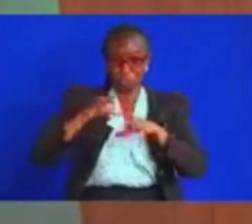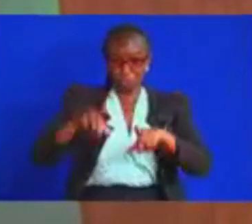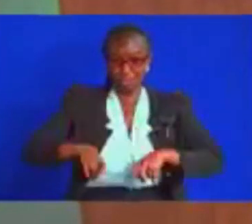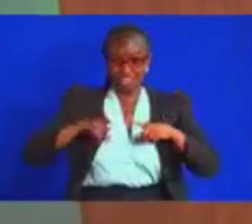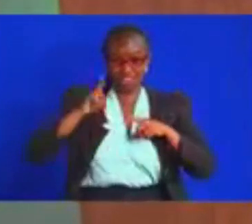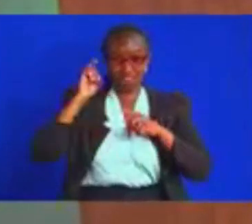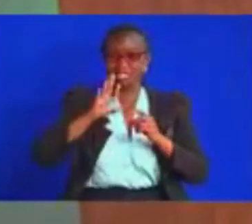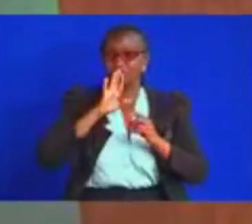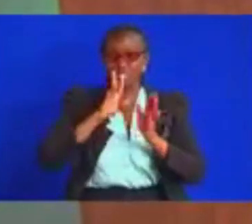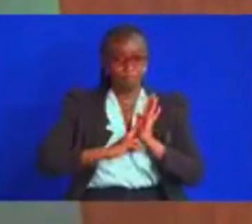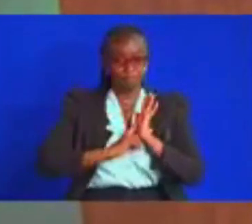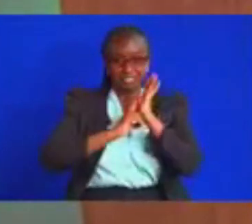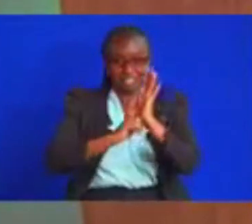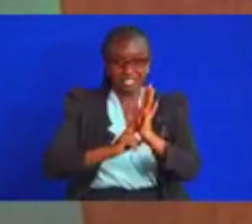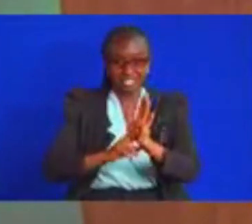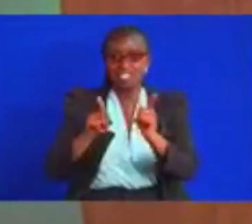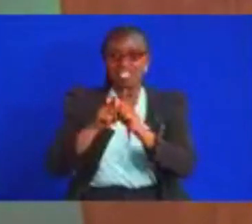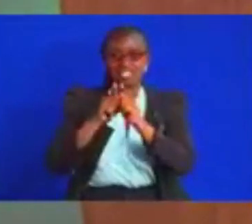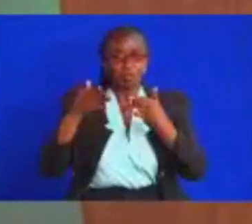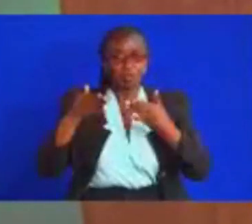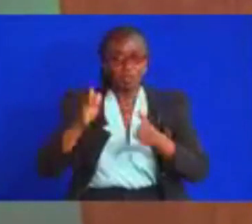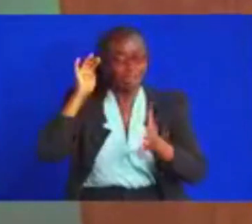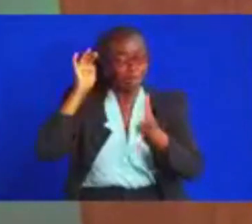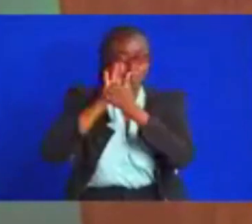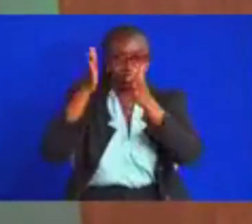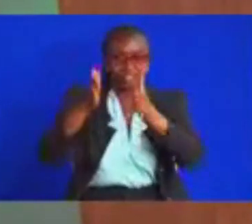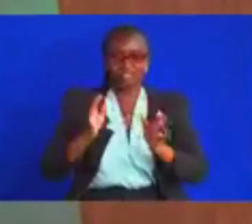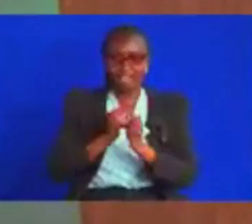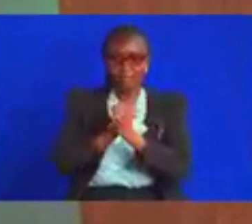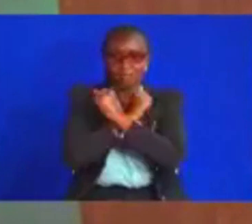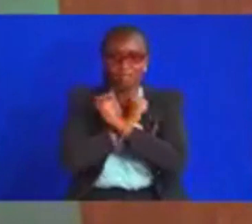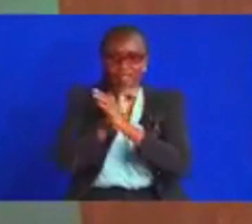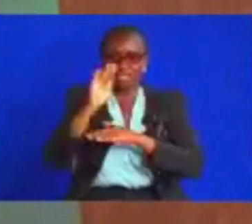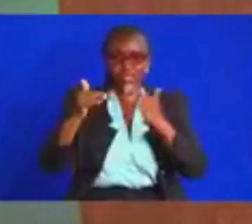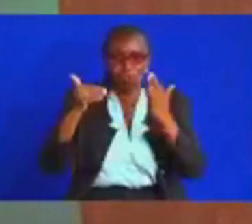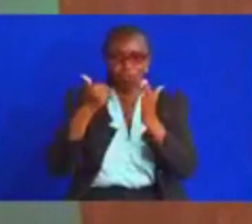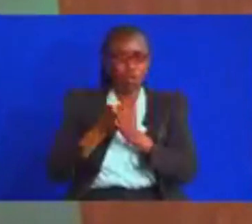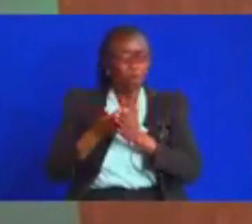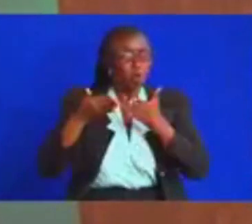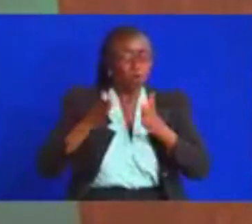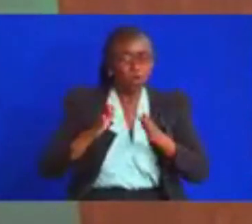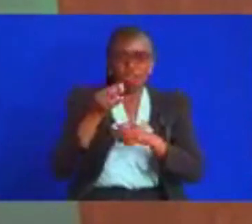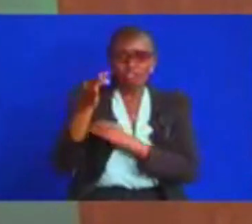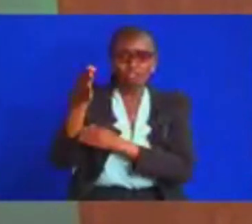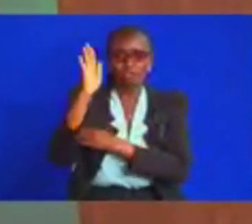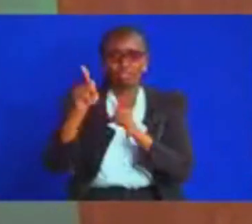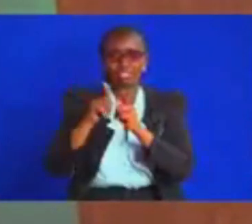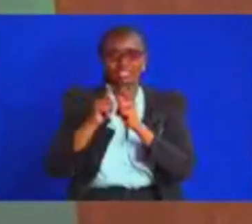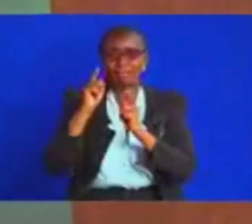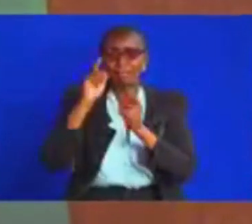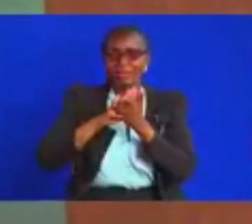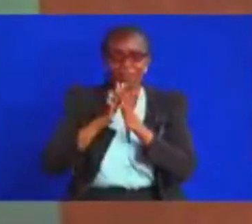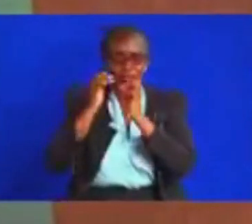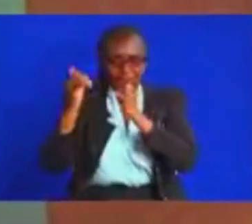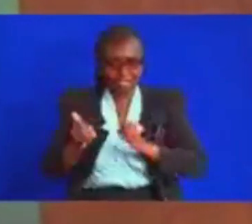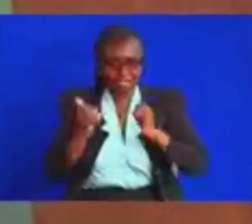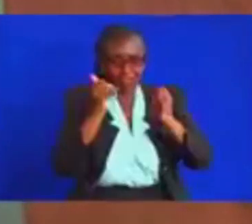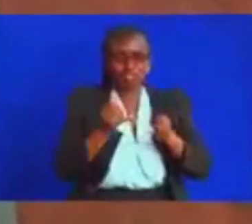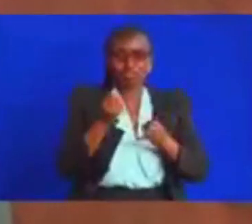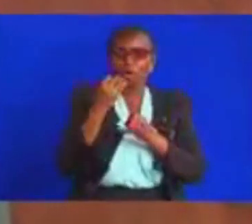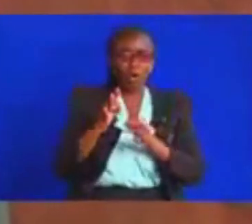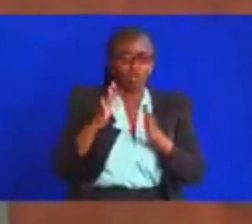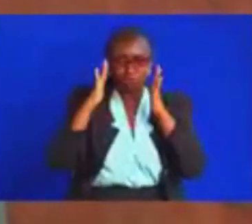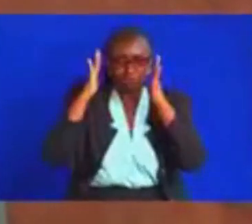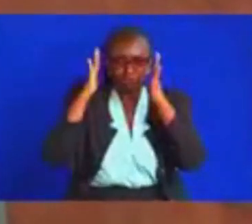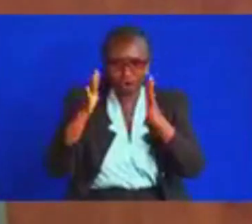be presented such that the believer embraces the whole counsel of God. He becomes an individual of stature.